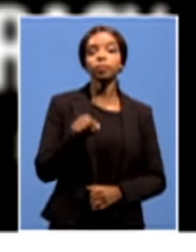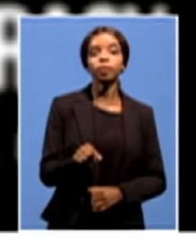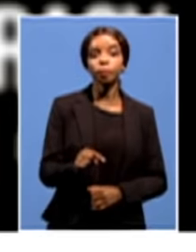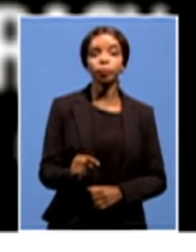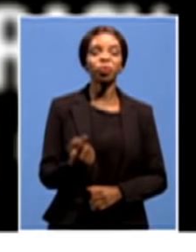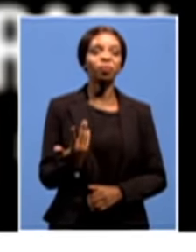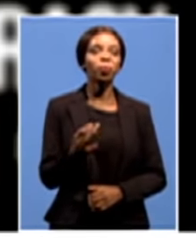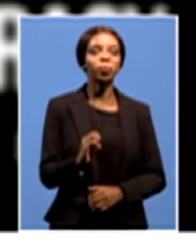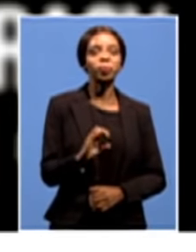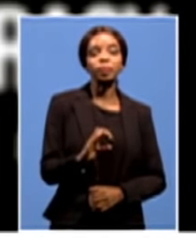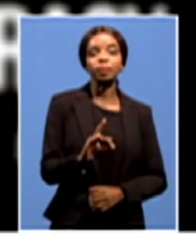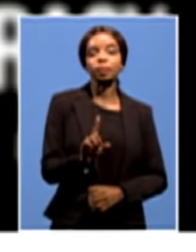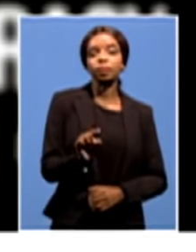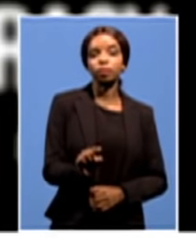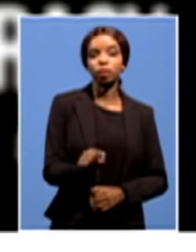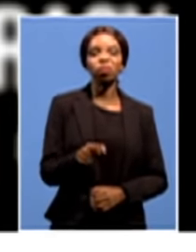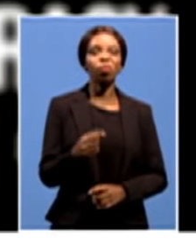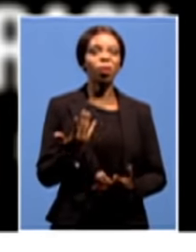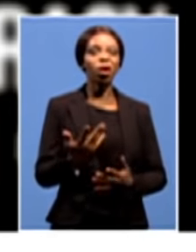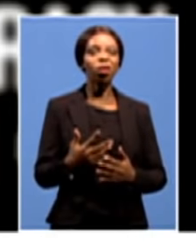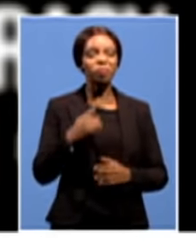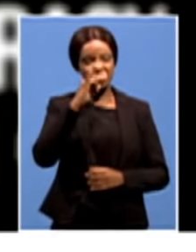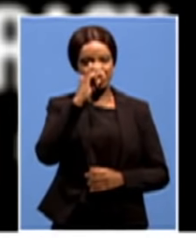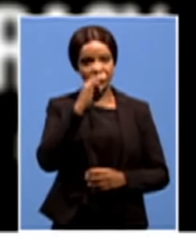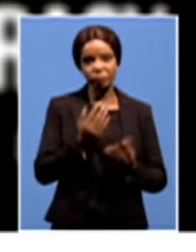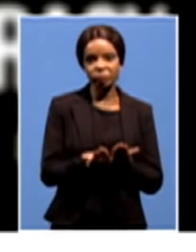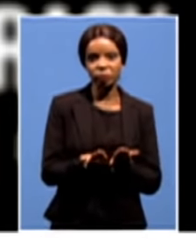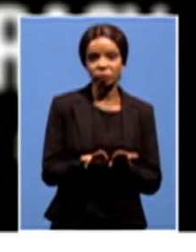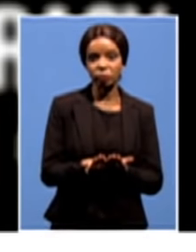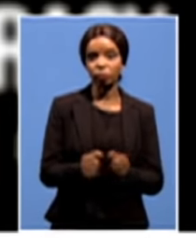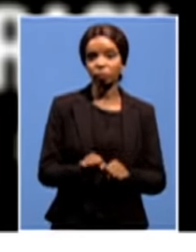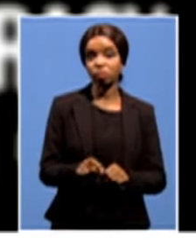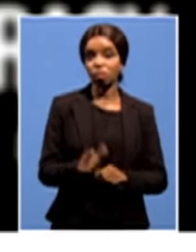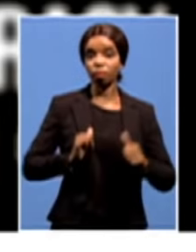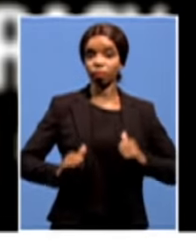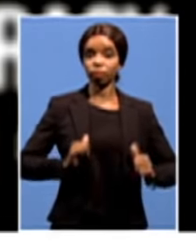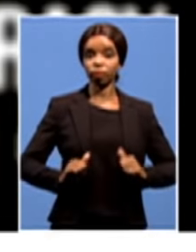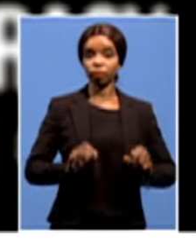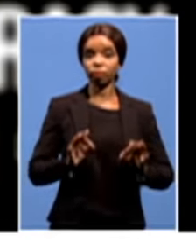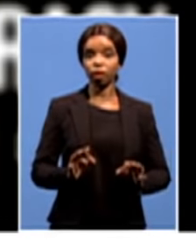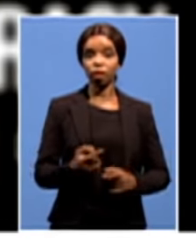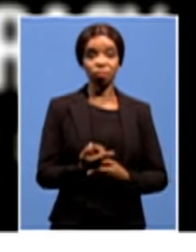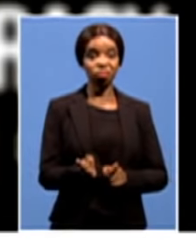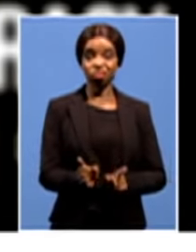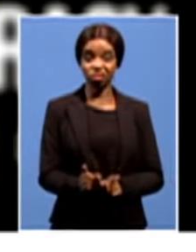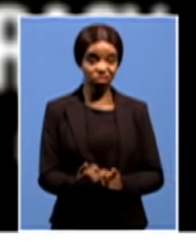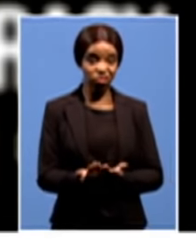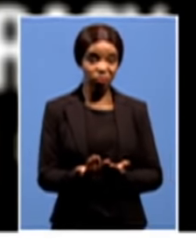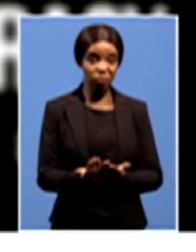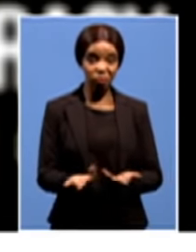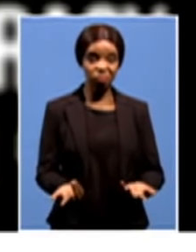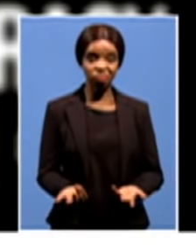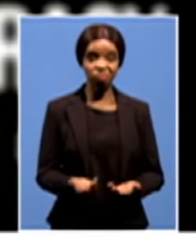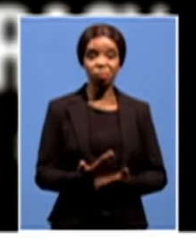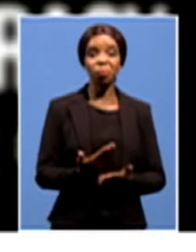some preschools preschools. There are a lot of people that cannot afford the actual preschools for the kids, because there's millions